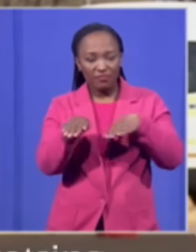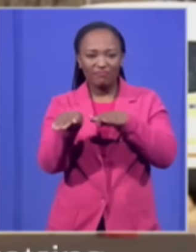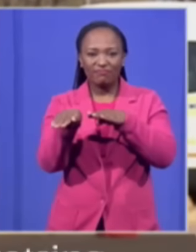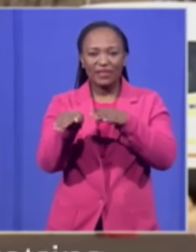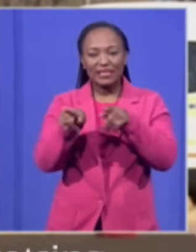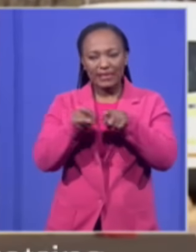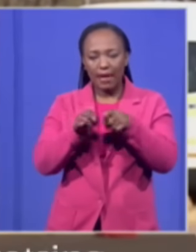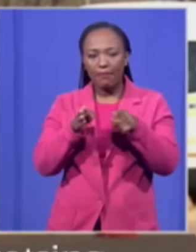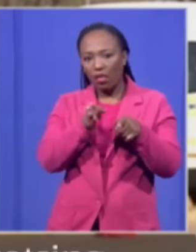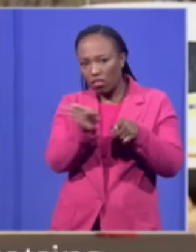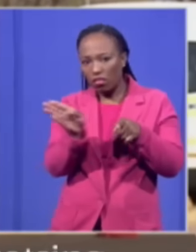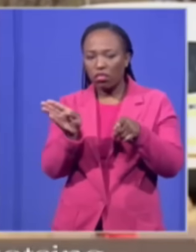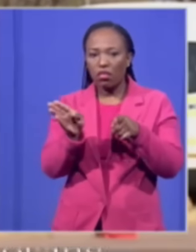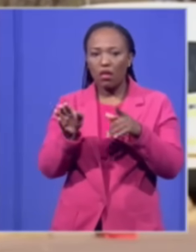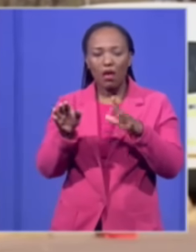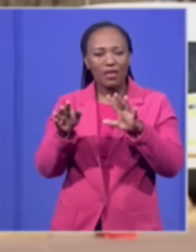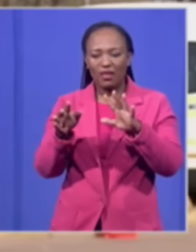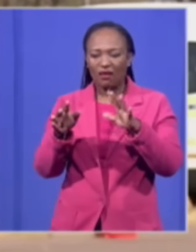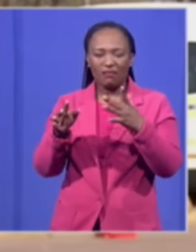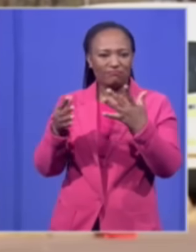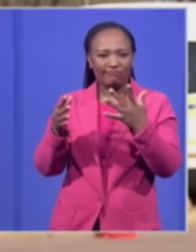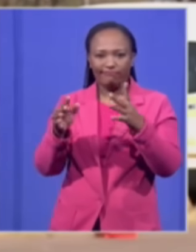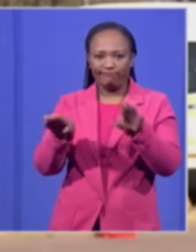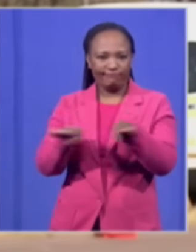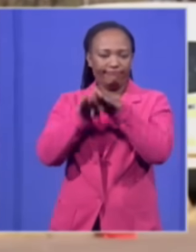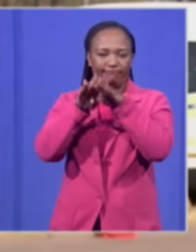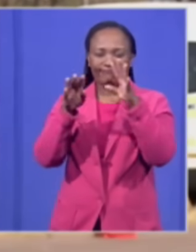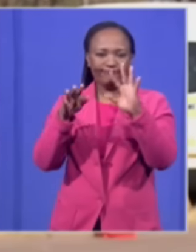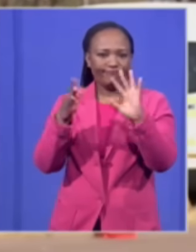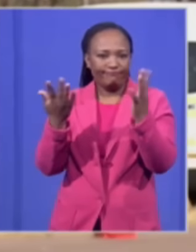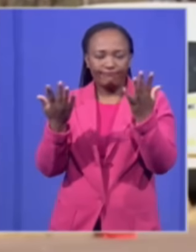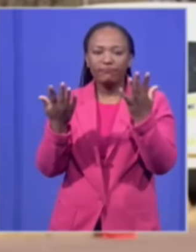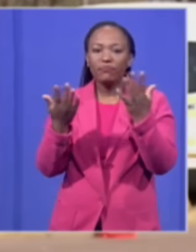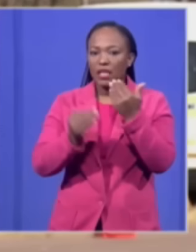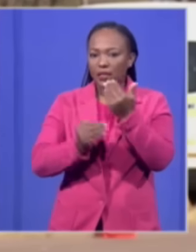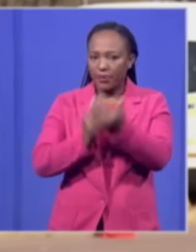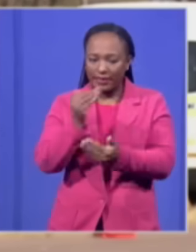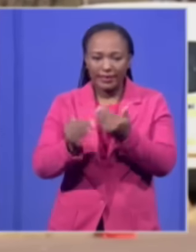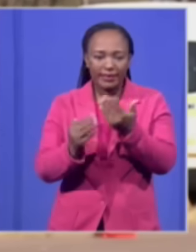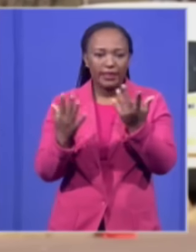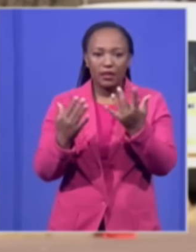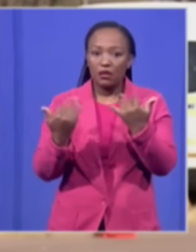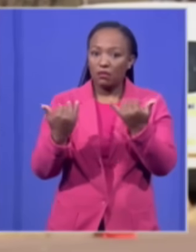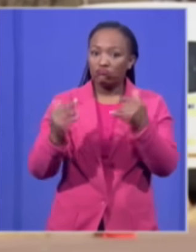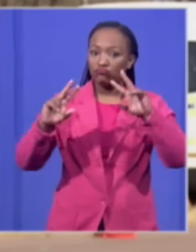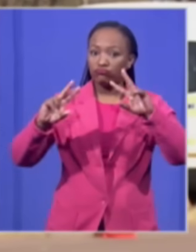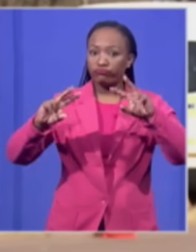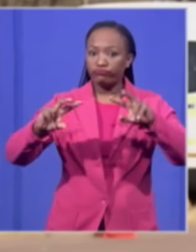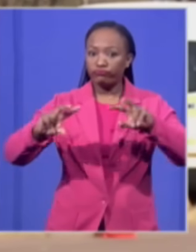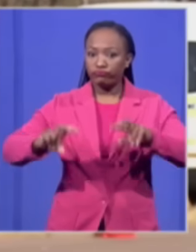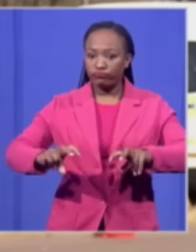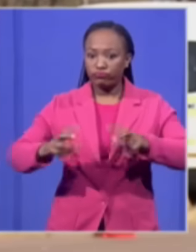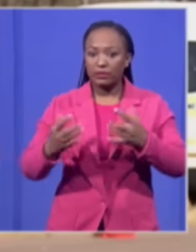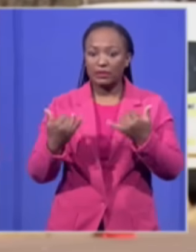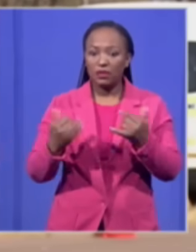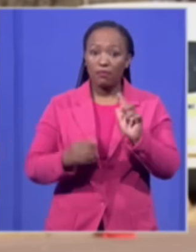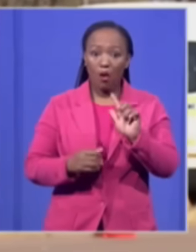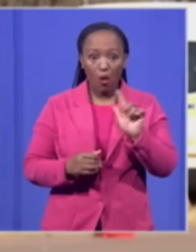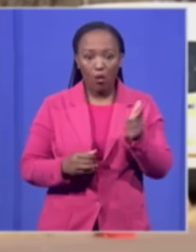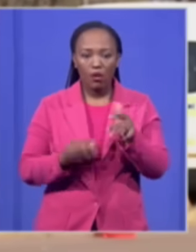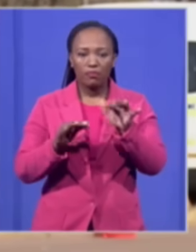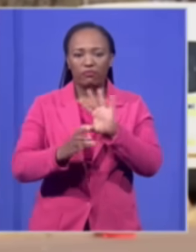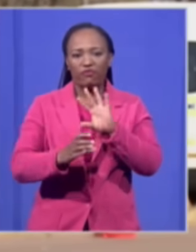very same direction. Then they collided in the process. But let me say that investigations are currently underway. We have summoned all role